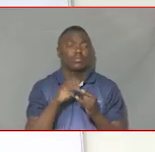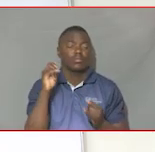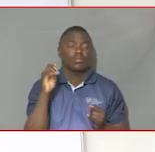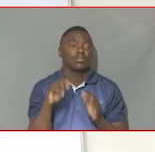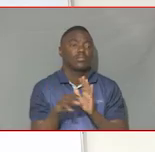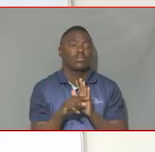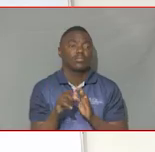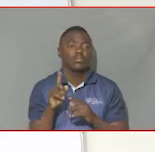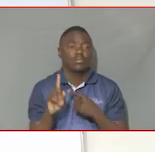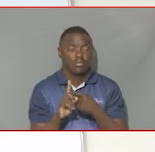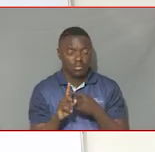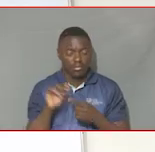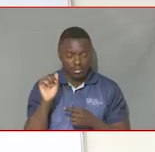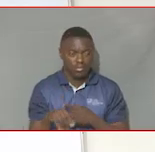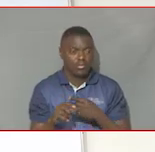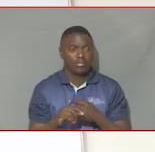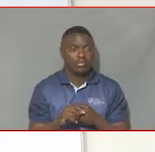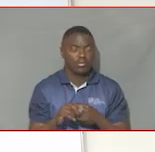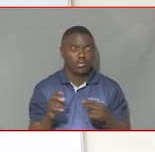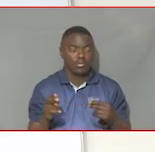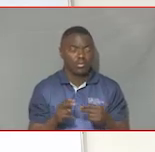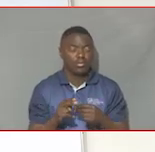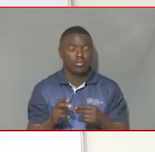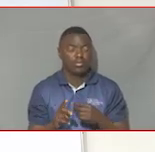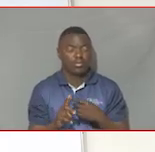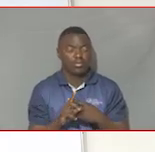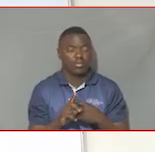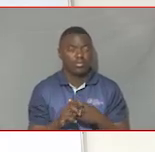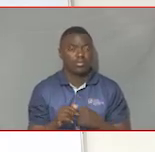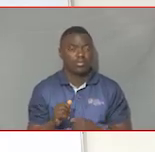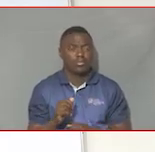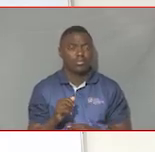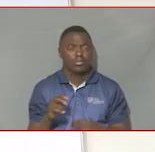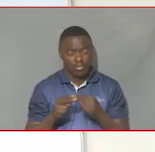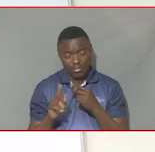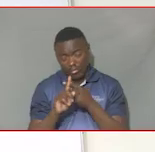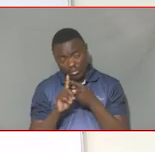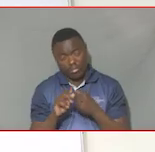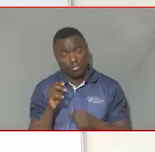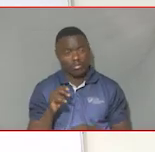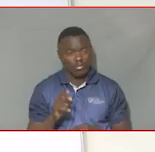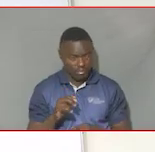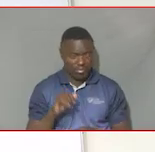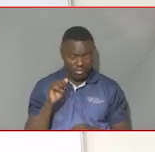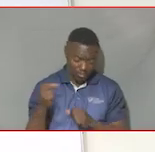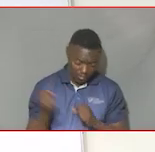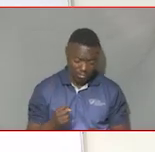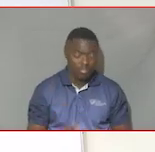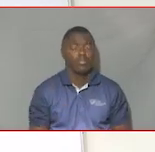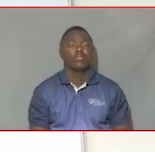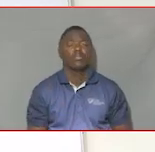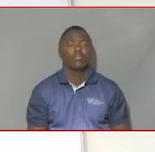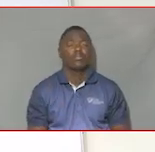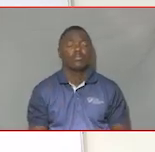positive 0.95. Is it close to 1? Yes, it is close to 1. So it's strong. It's a